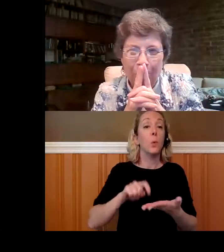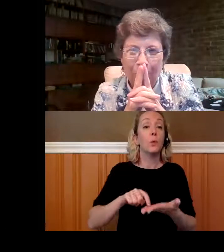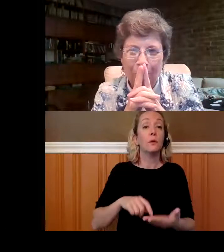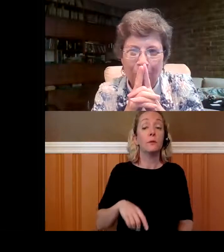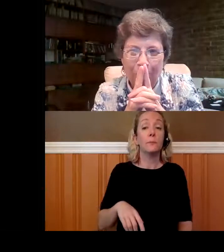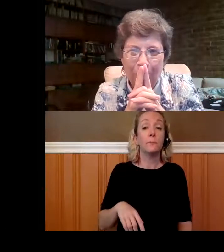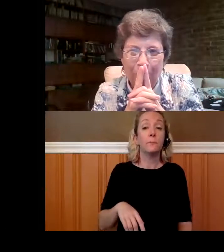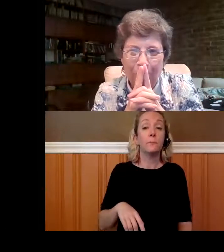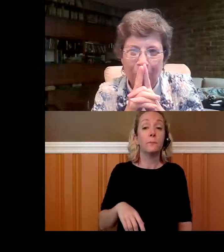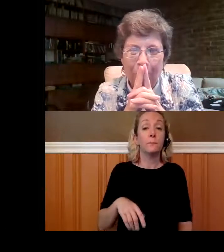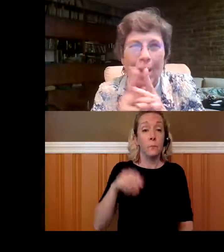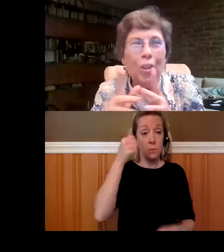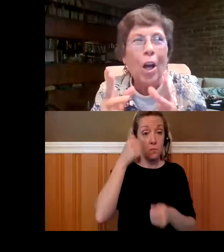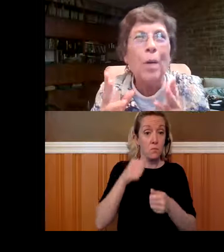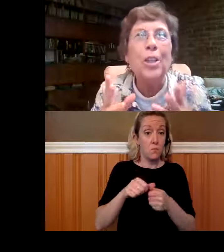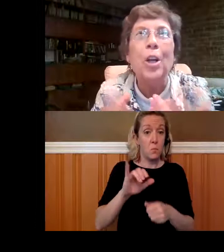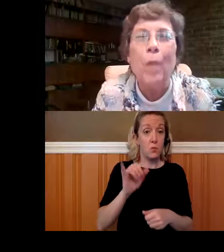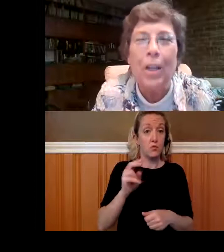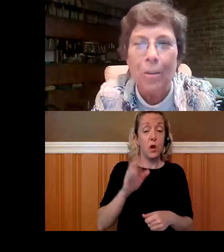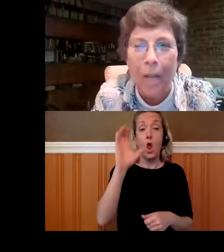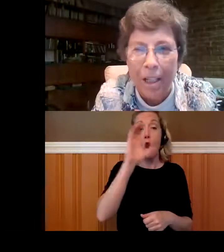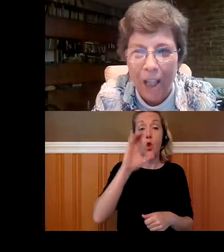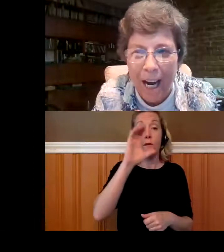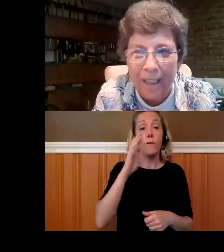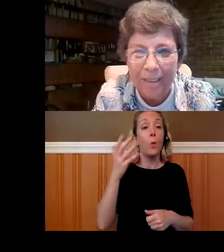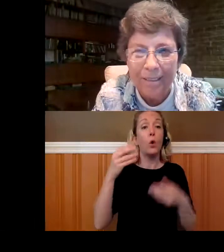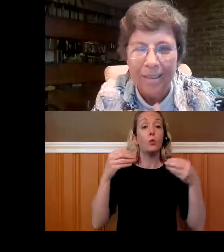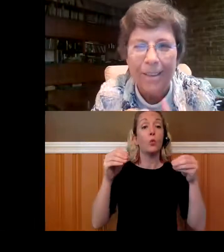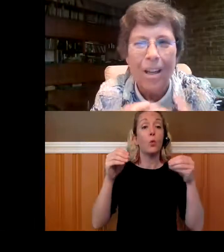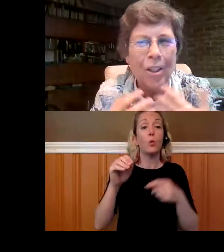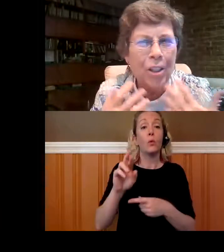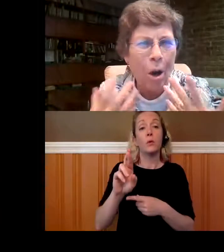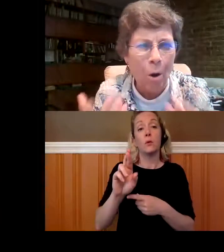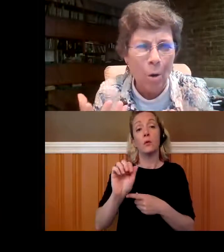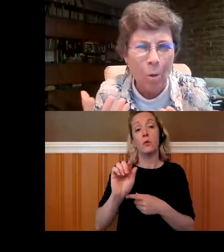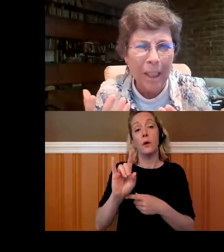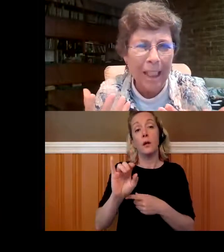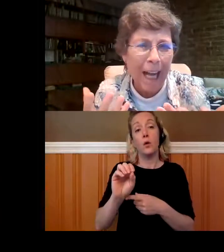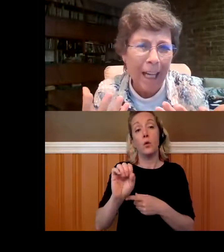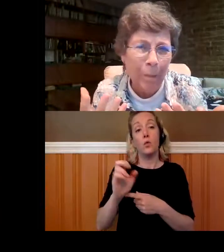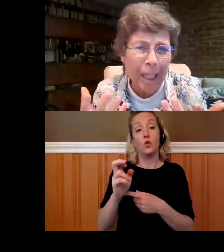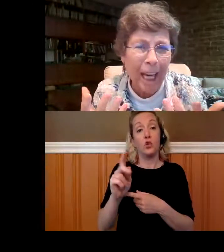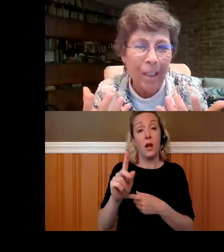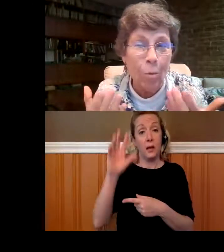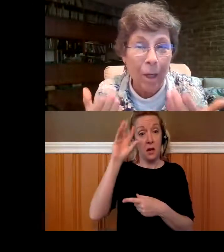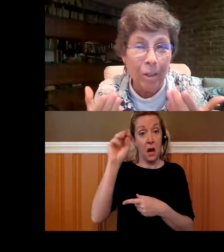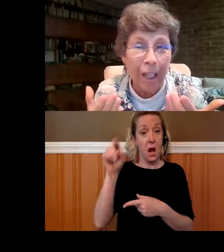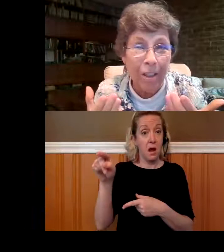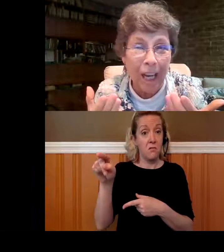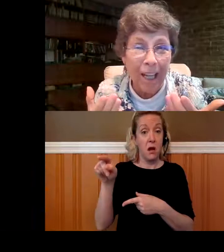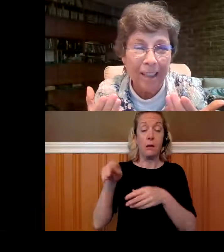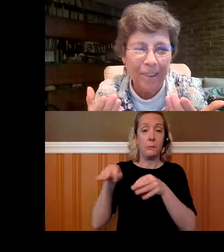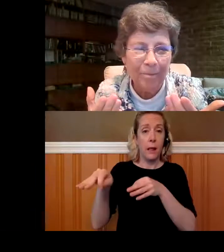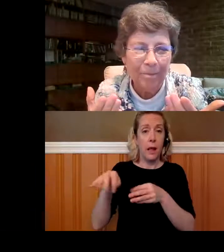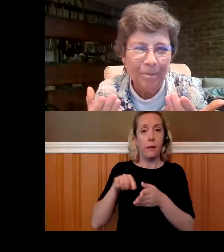John wanted to know, where is the Radio Shack? So did the guy communicate, where's the Radio Shack? We kind of took him there, He